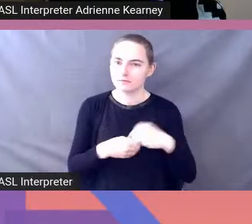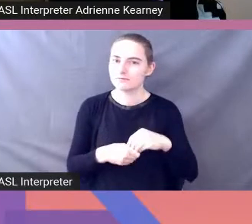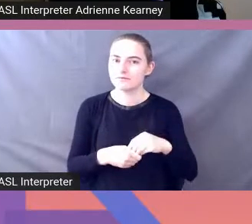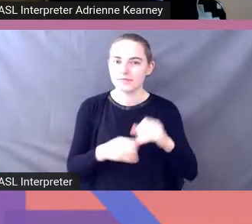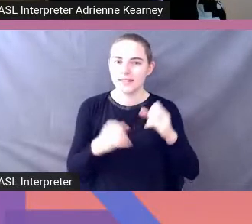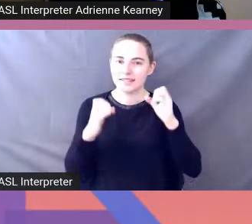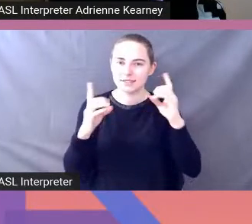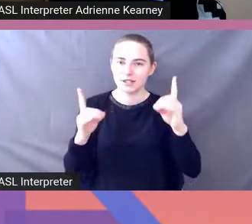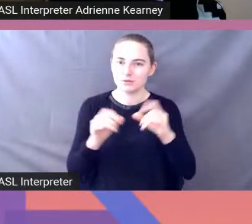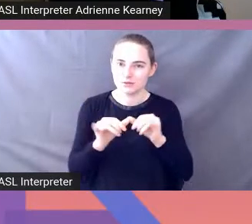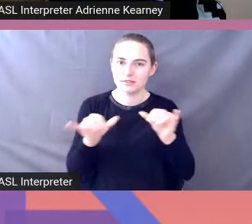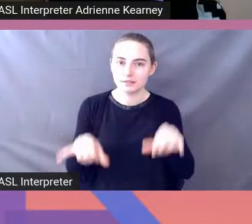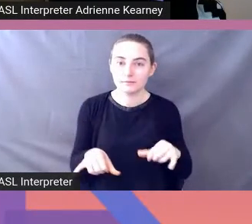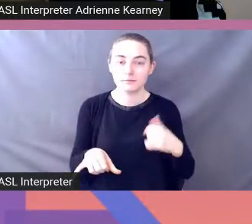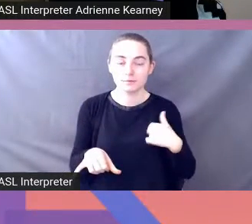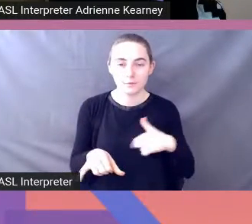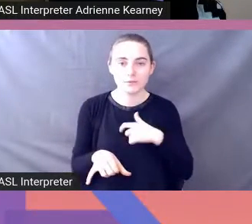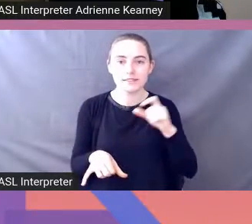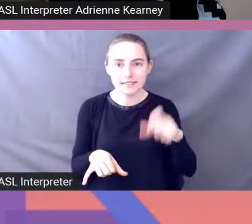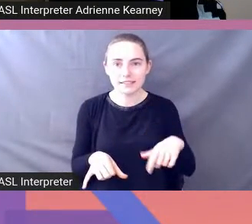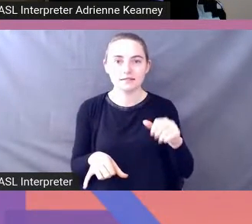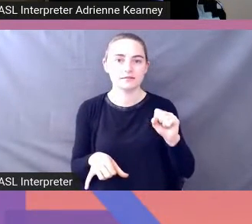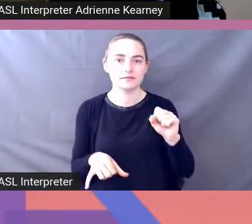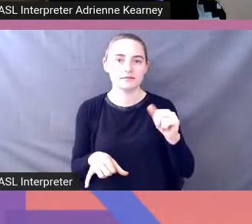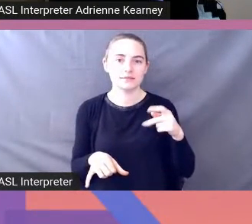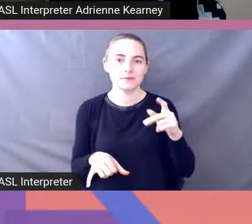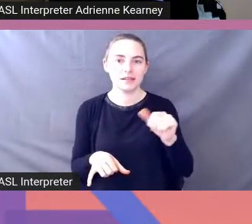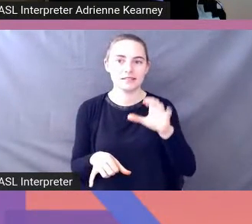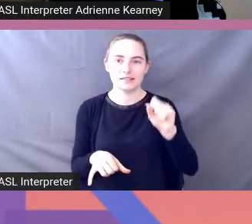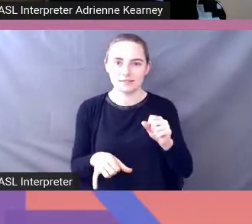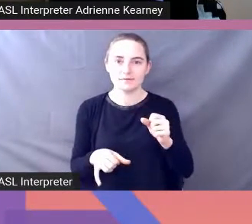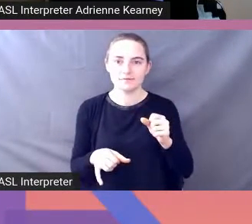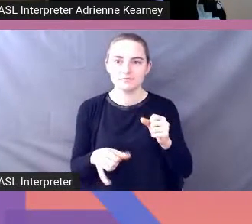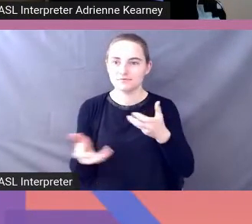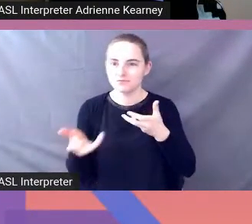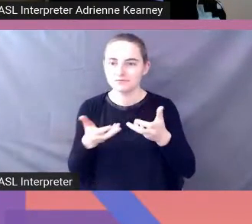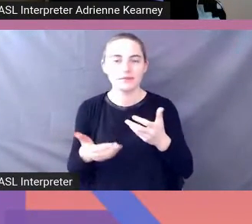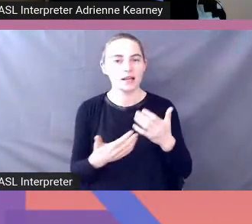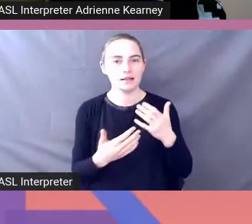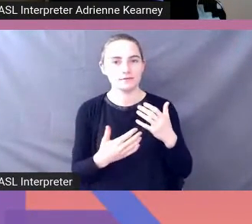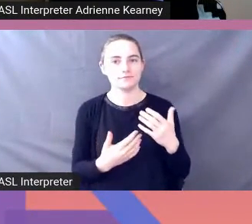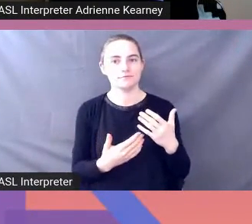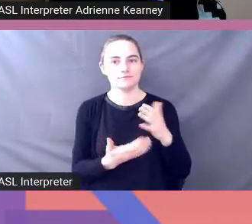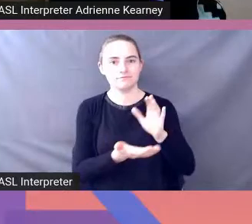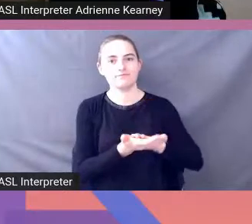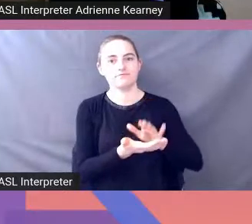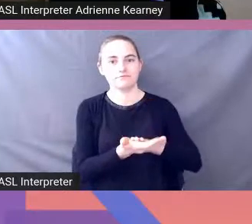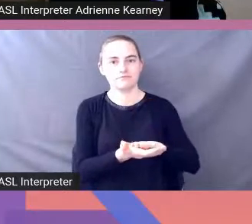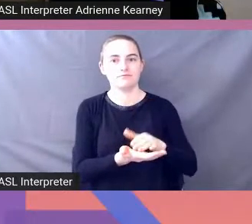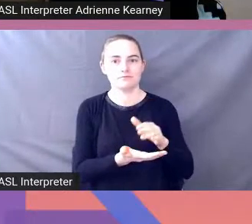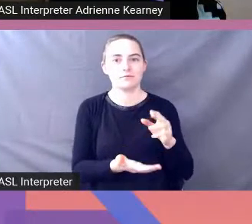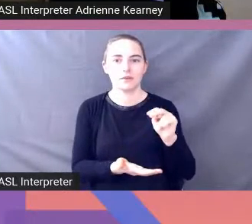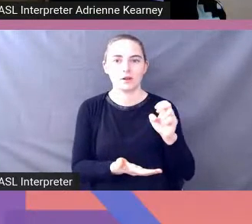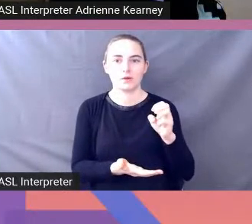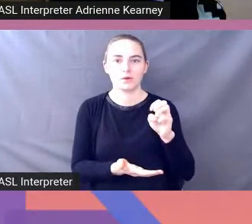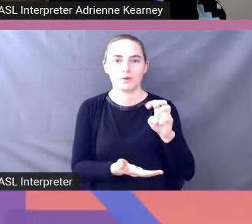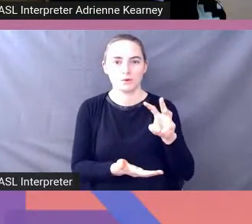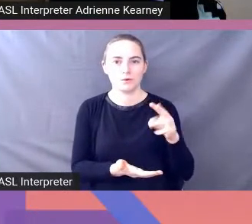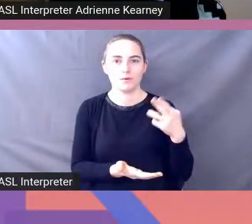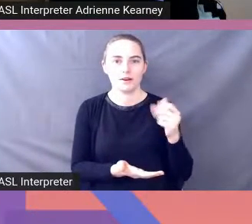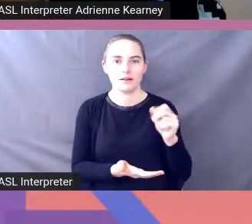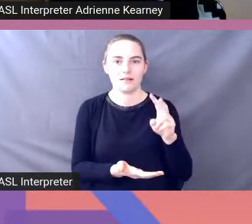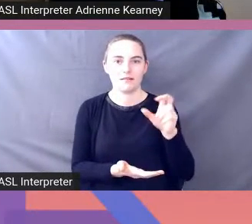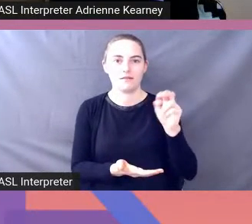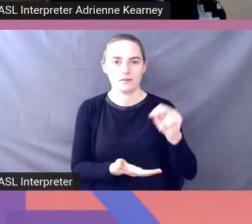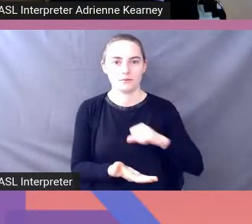we need spaces. And again, shout out to the New Haven Pride Center for creating this space. We might have to do this every week, okay?